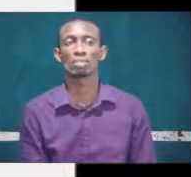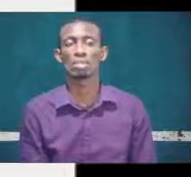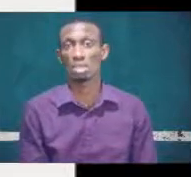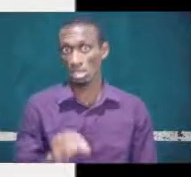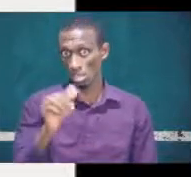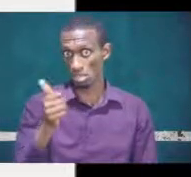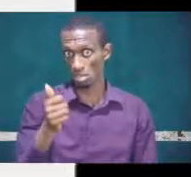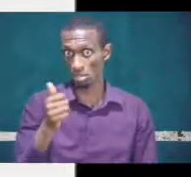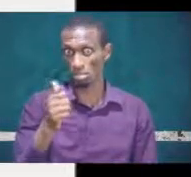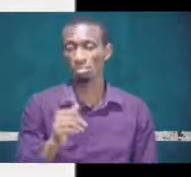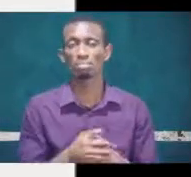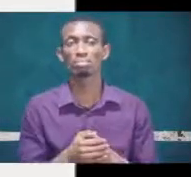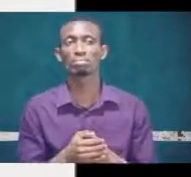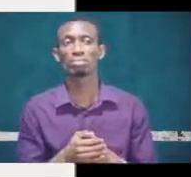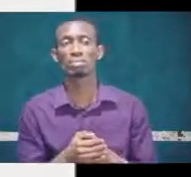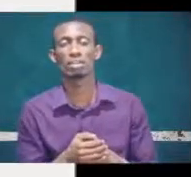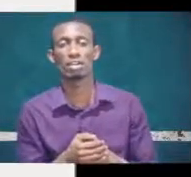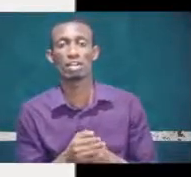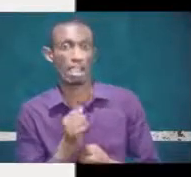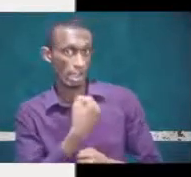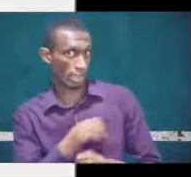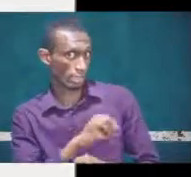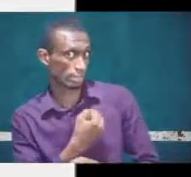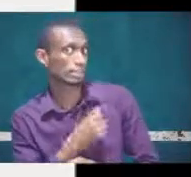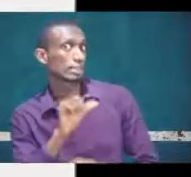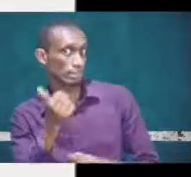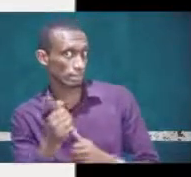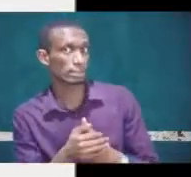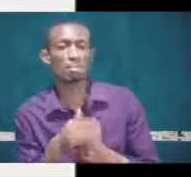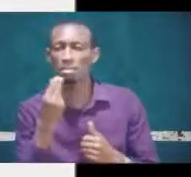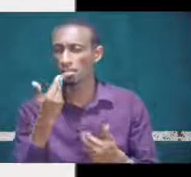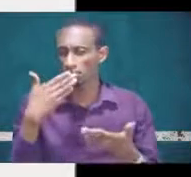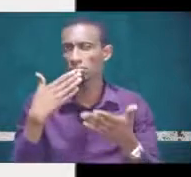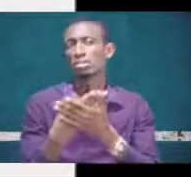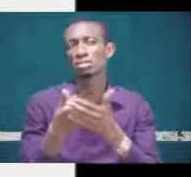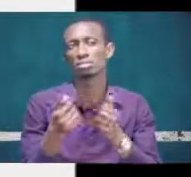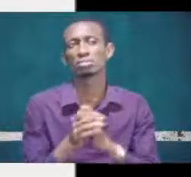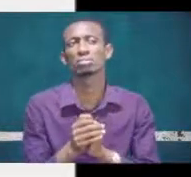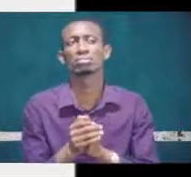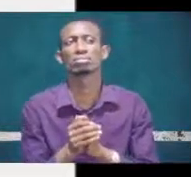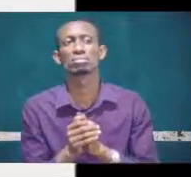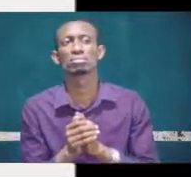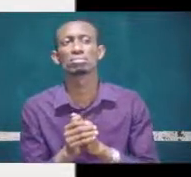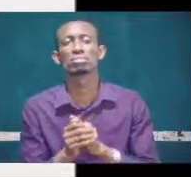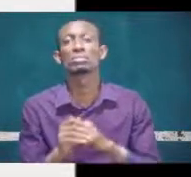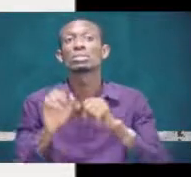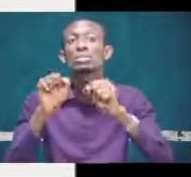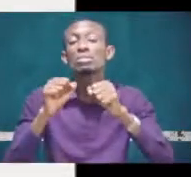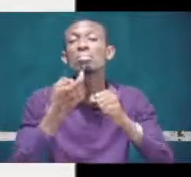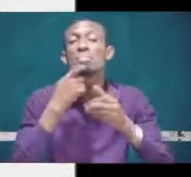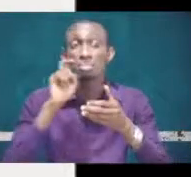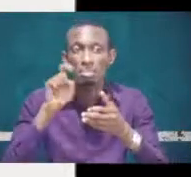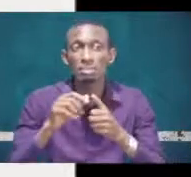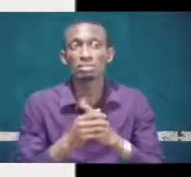quality or the last characteristic of good money, difficult to forge, hard to counterfeit. Good money